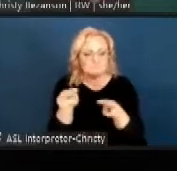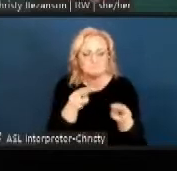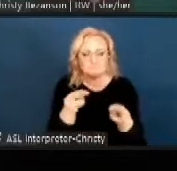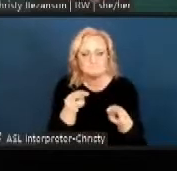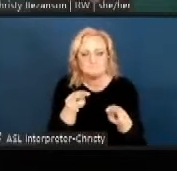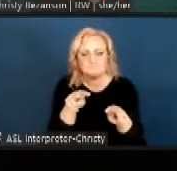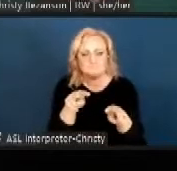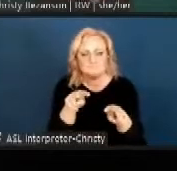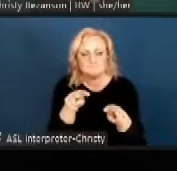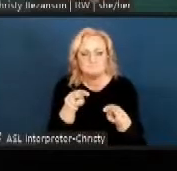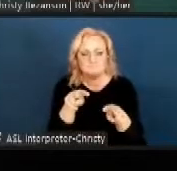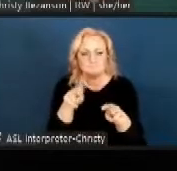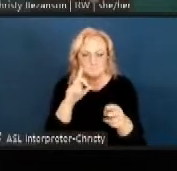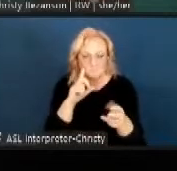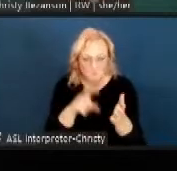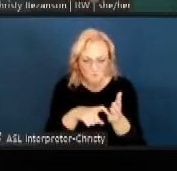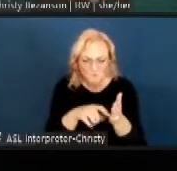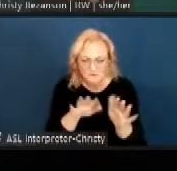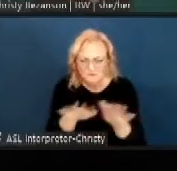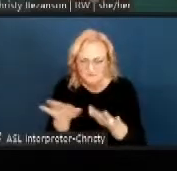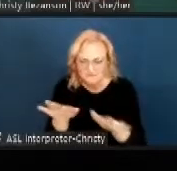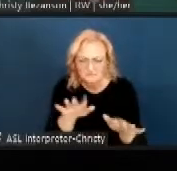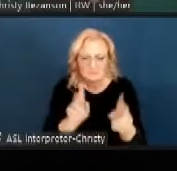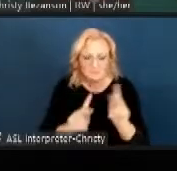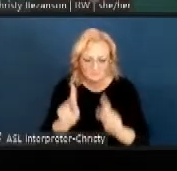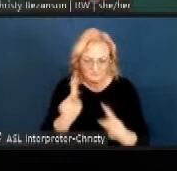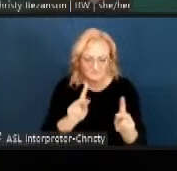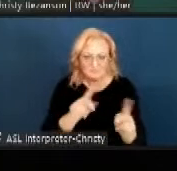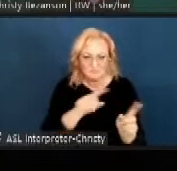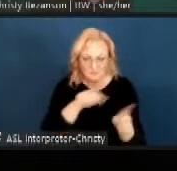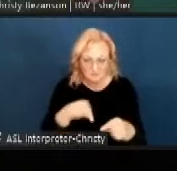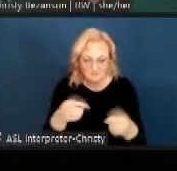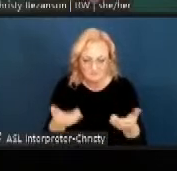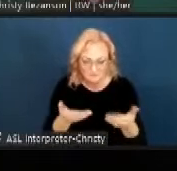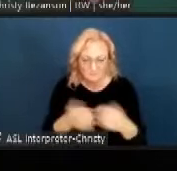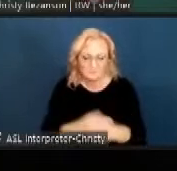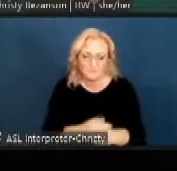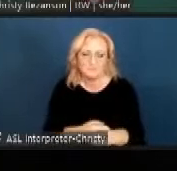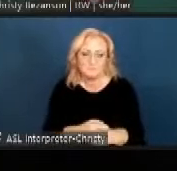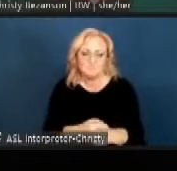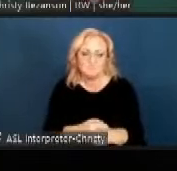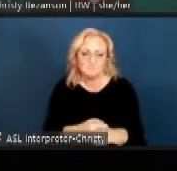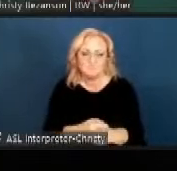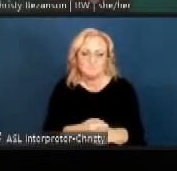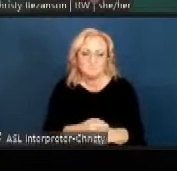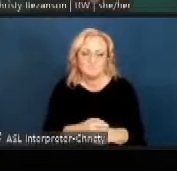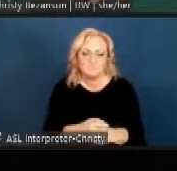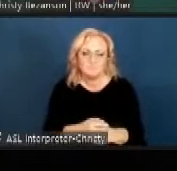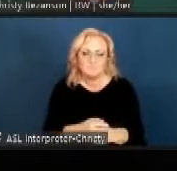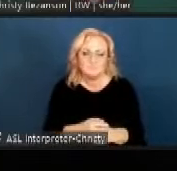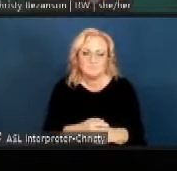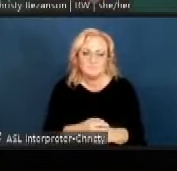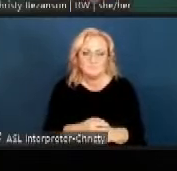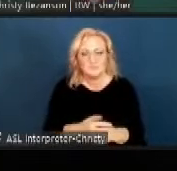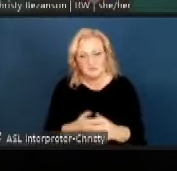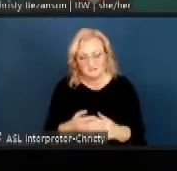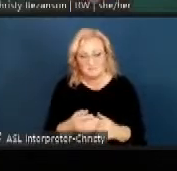and really kind of got into who the people are that are coming through here. I can assure you that it's really